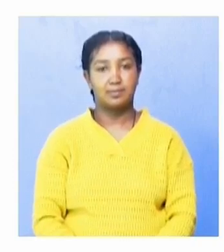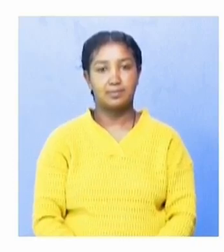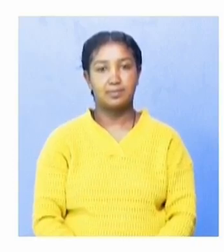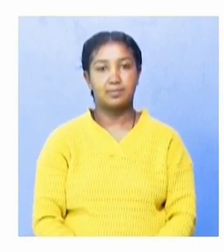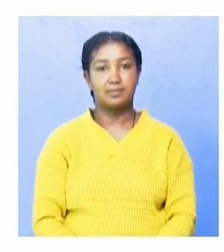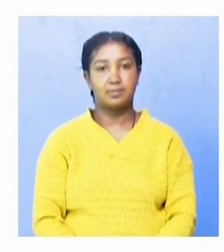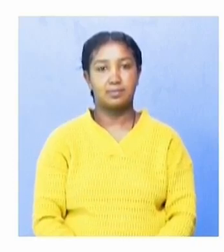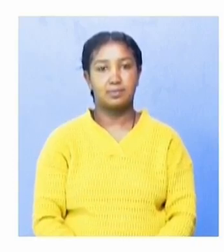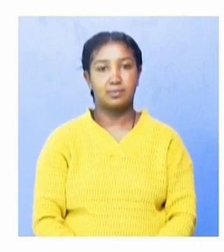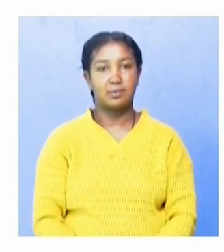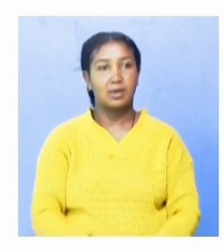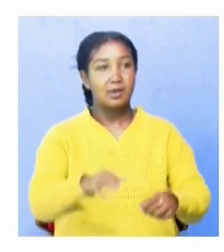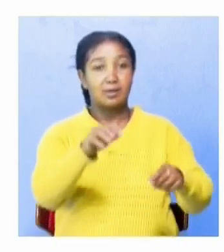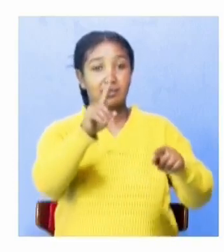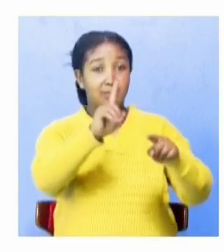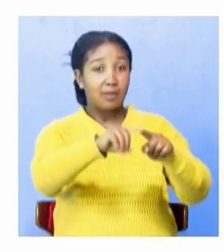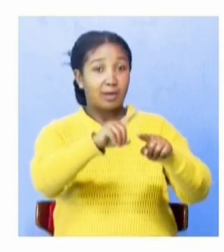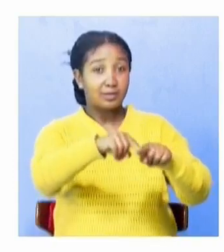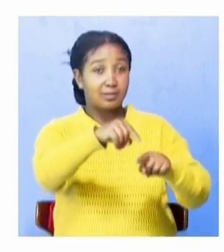Take a taxi.